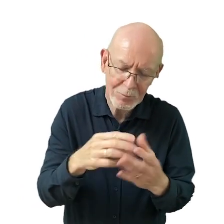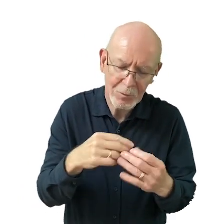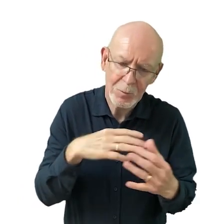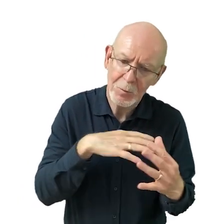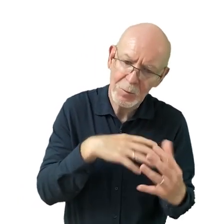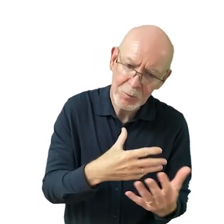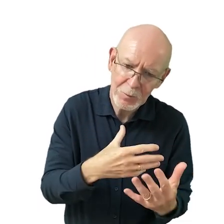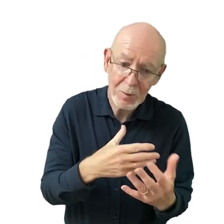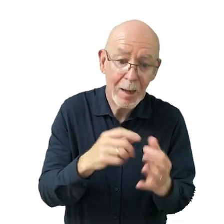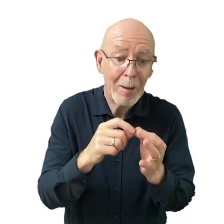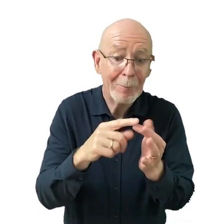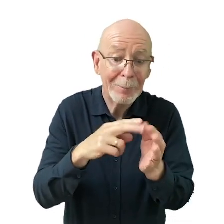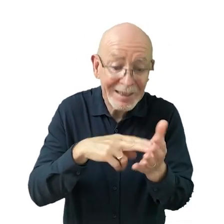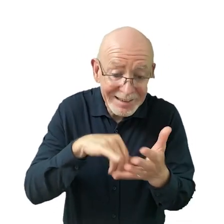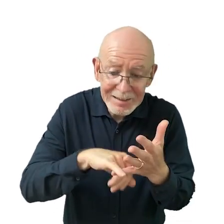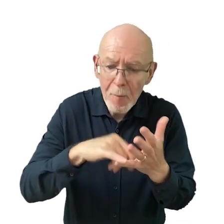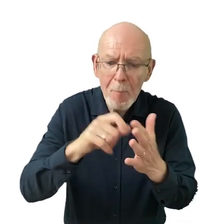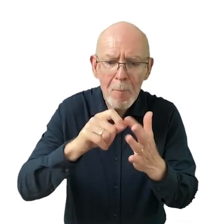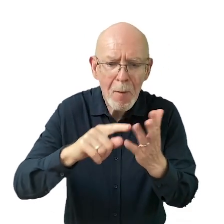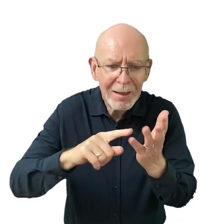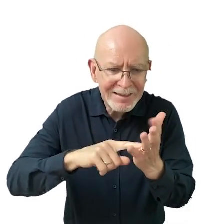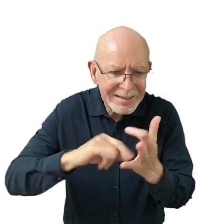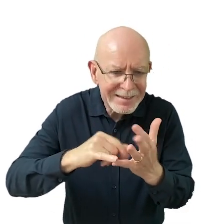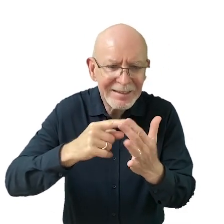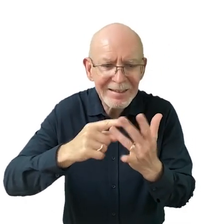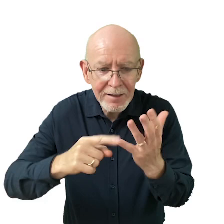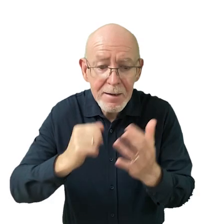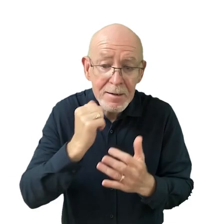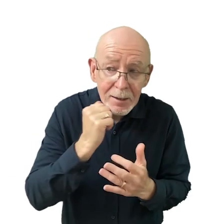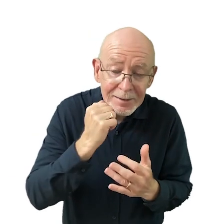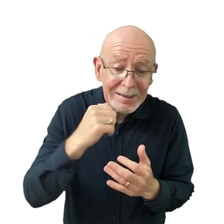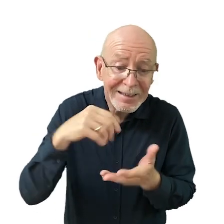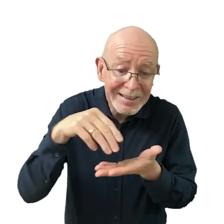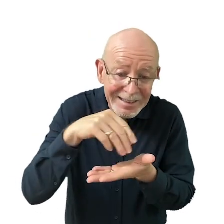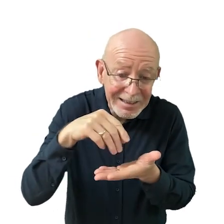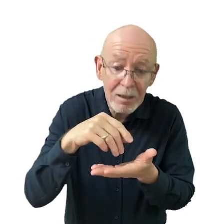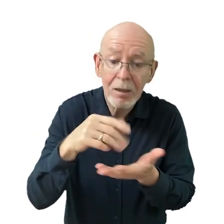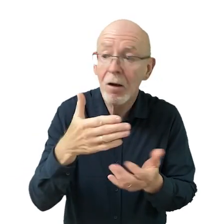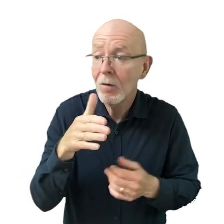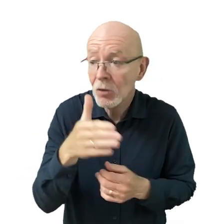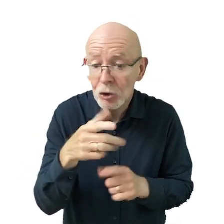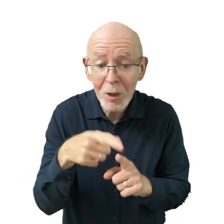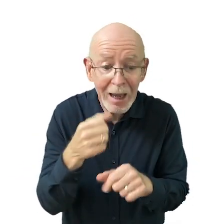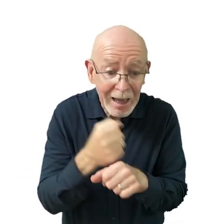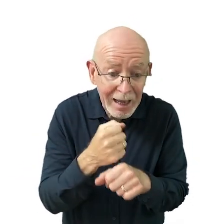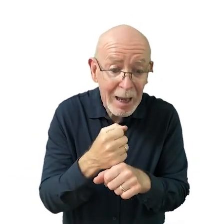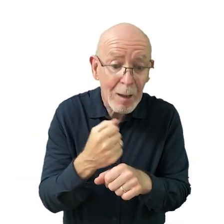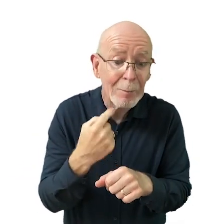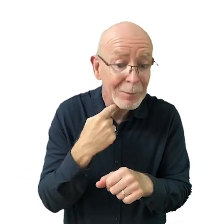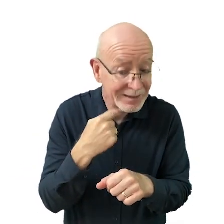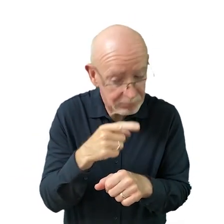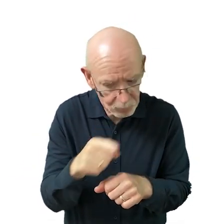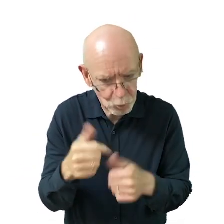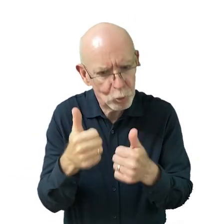with fatigue. Beans, pulses, nuts and seeds, fish, eggs and meat are